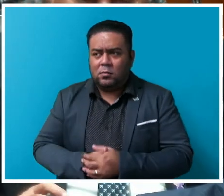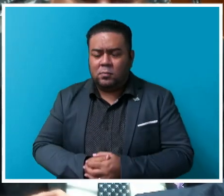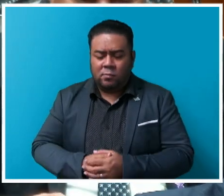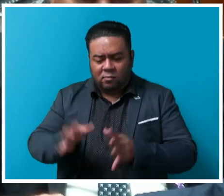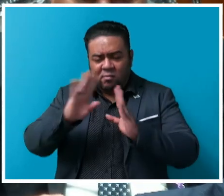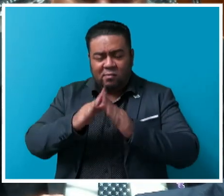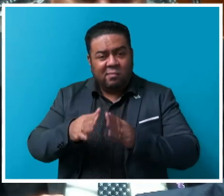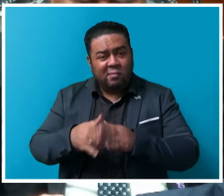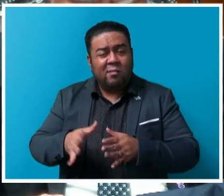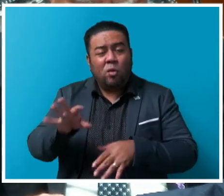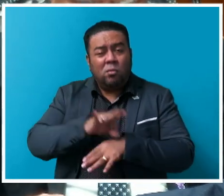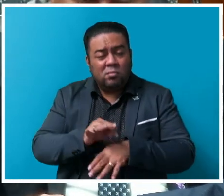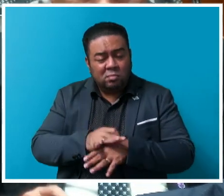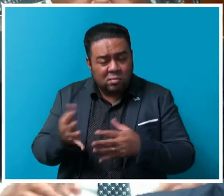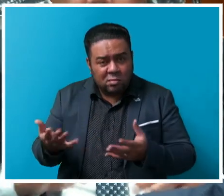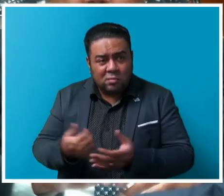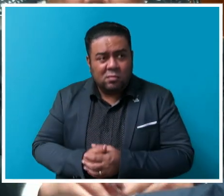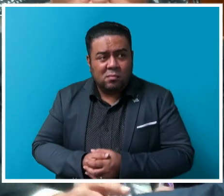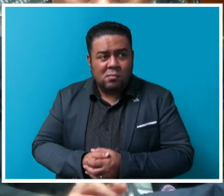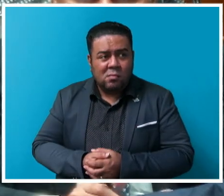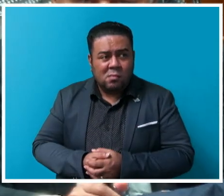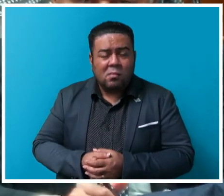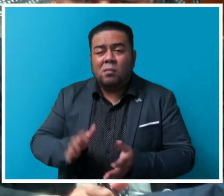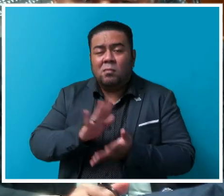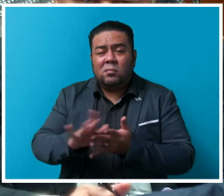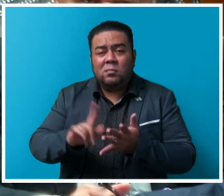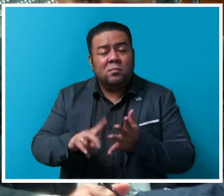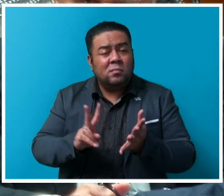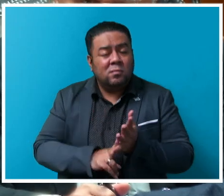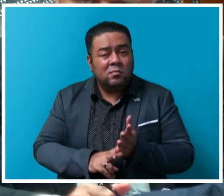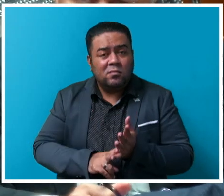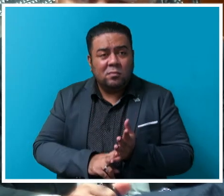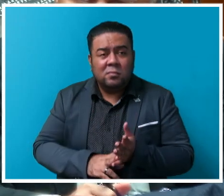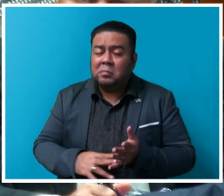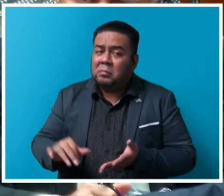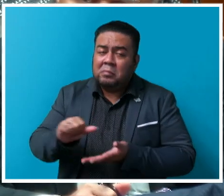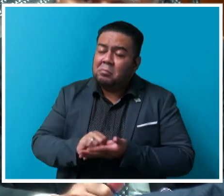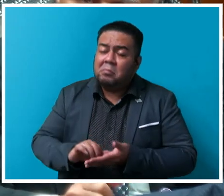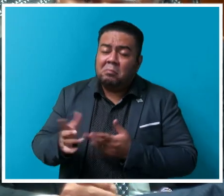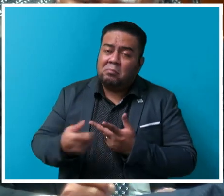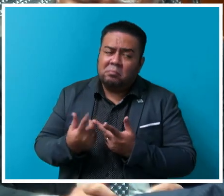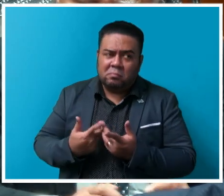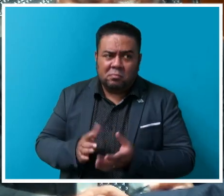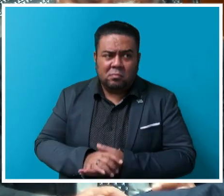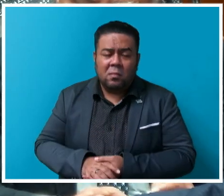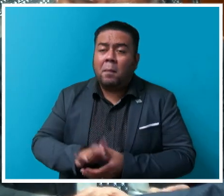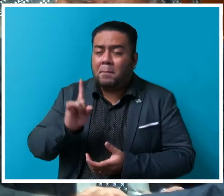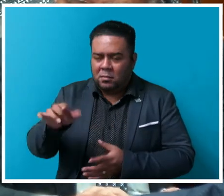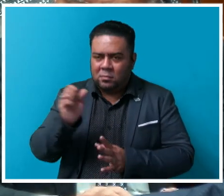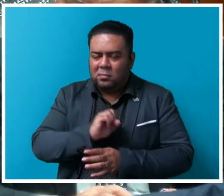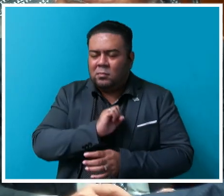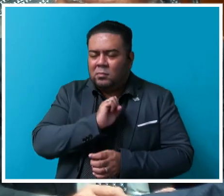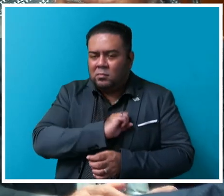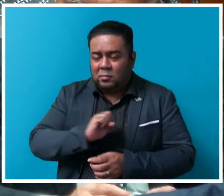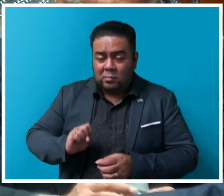hospitals and health centers, water issues, HIV, drugs, AIDS, etc. But His Excellency also talks